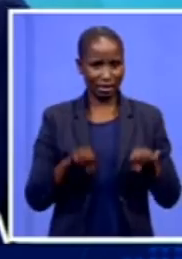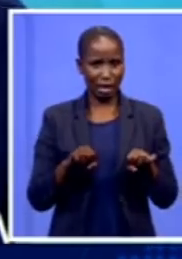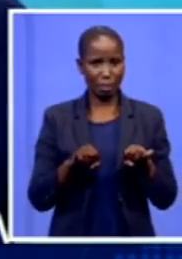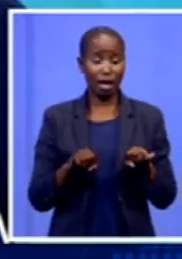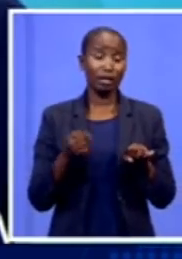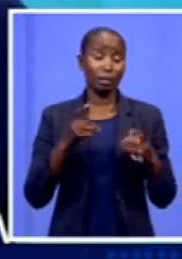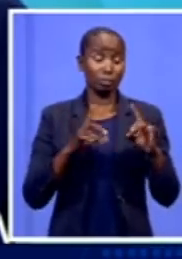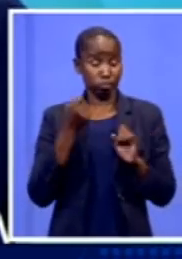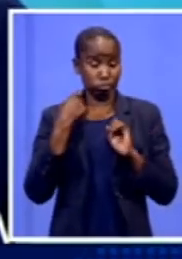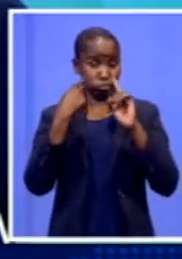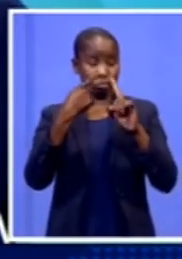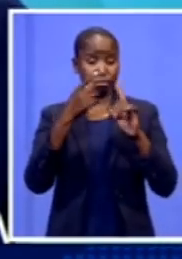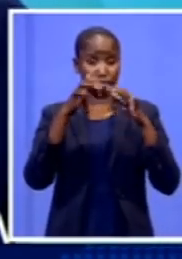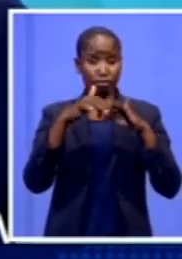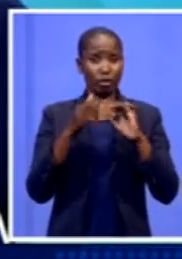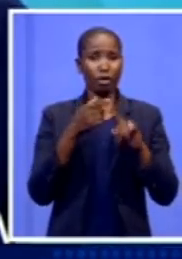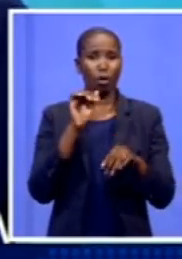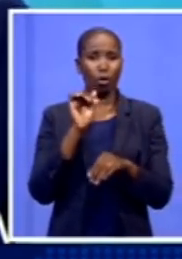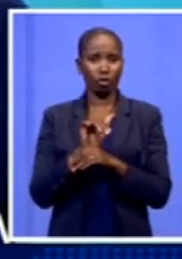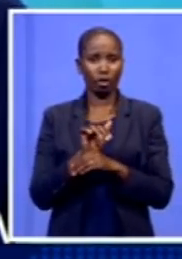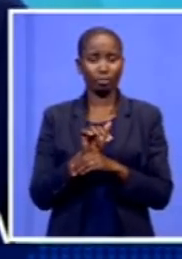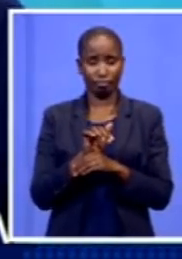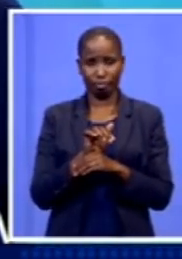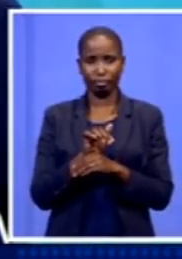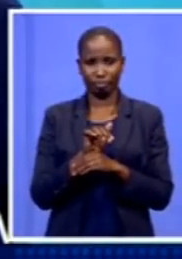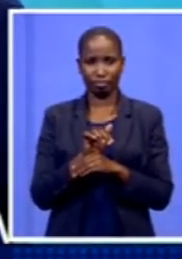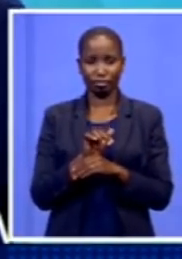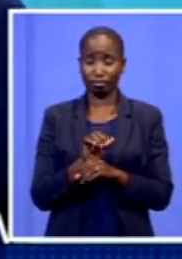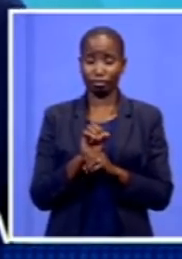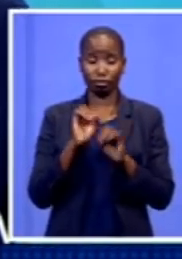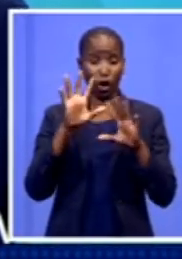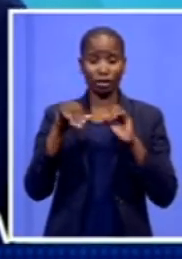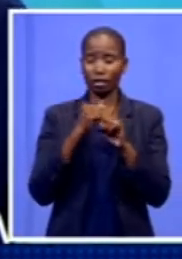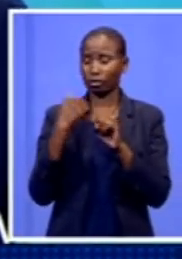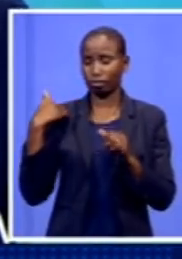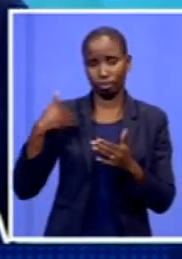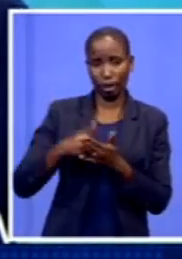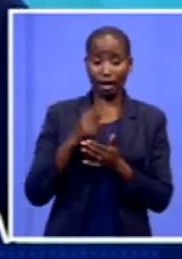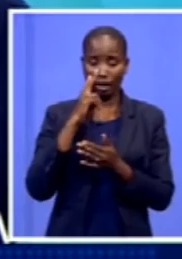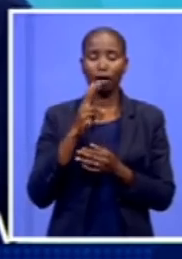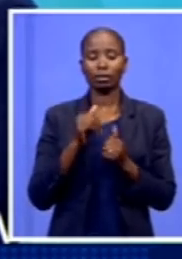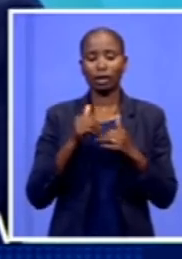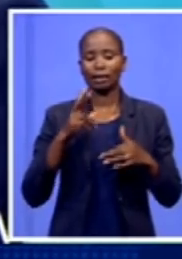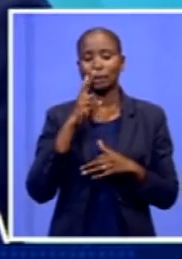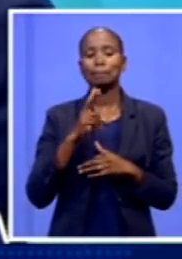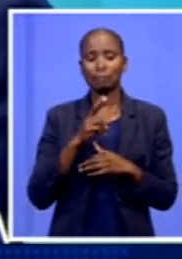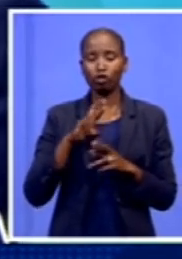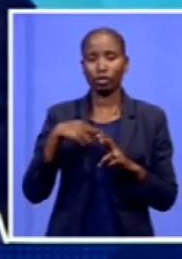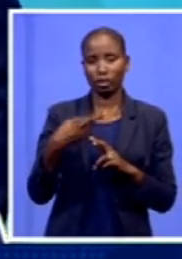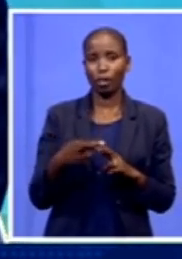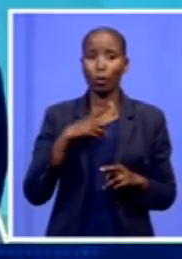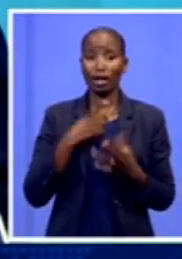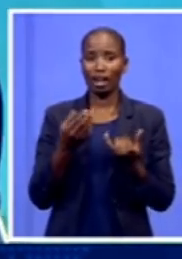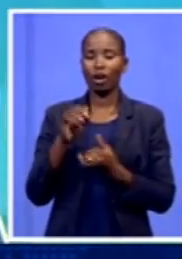the recent decades. We see the results now. Europe has been working with you. We have produced more